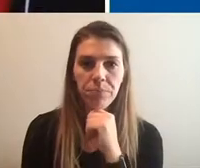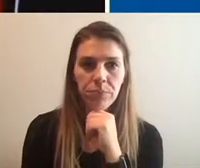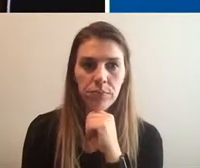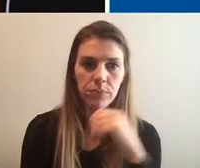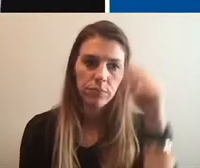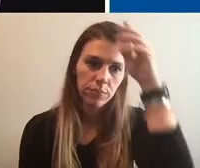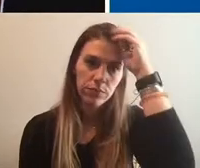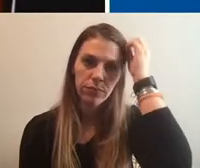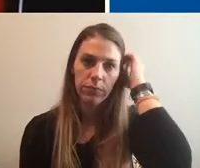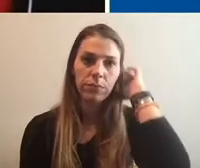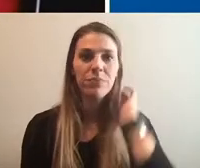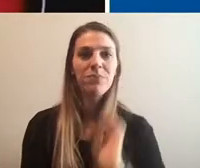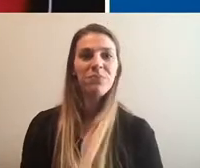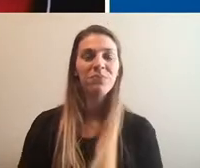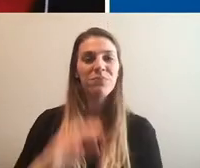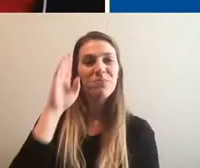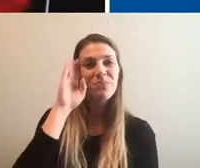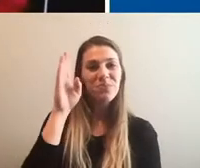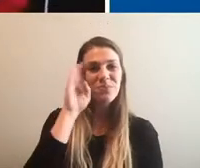There we go.